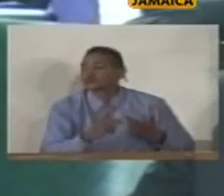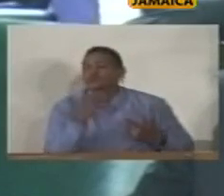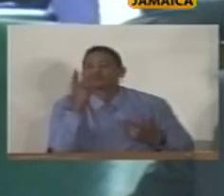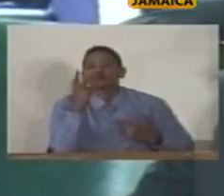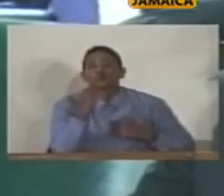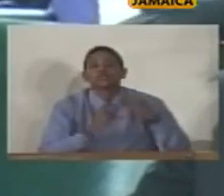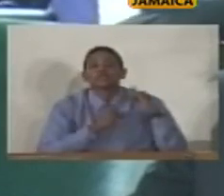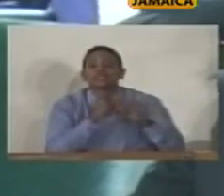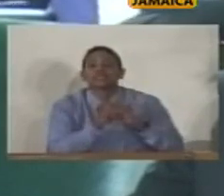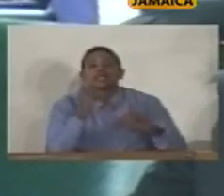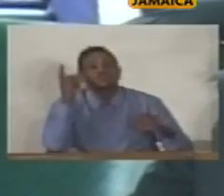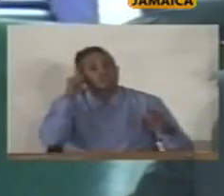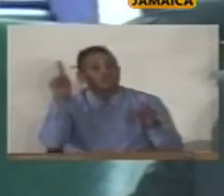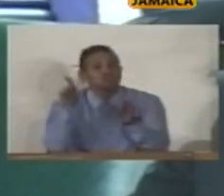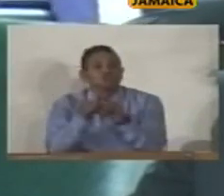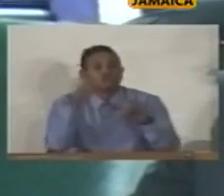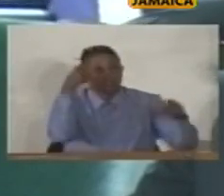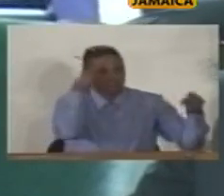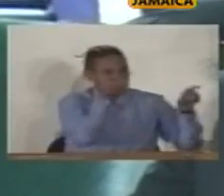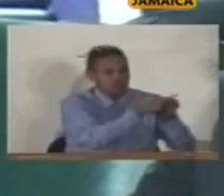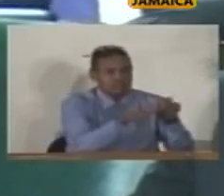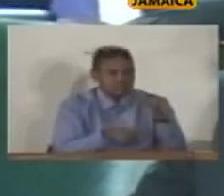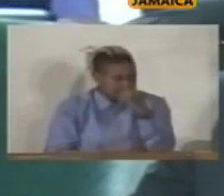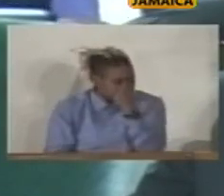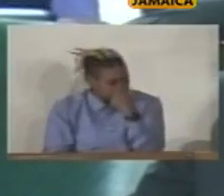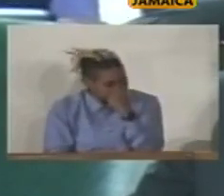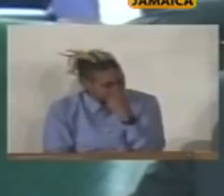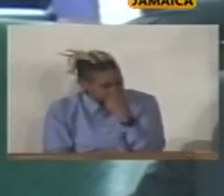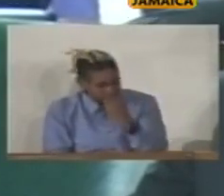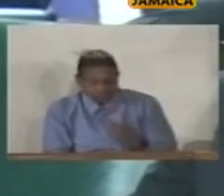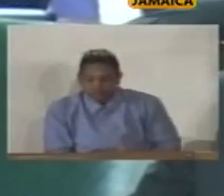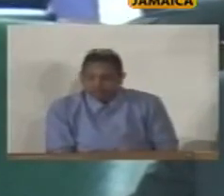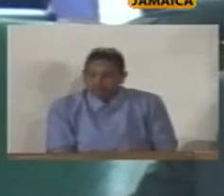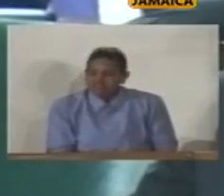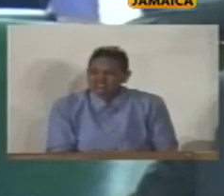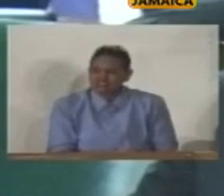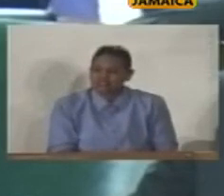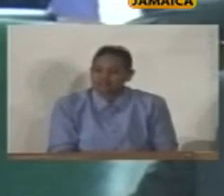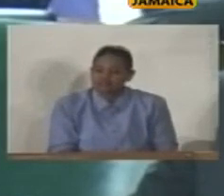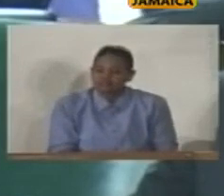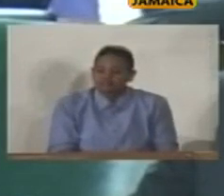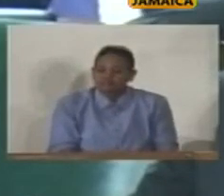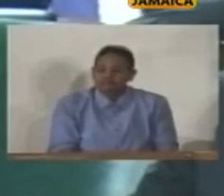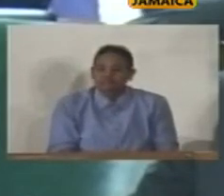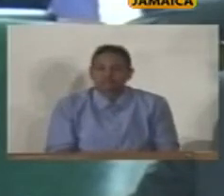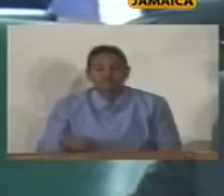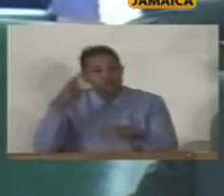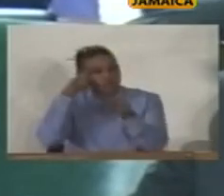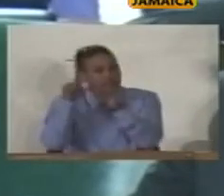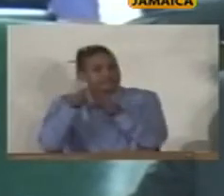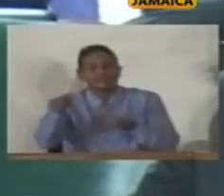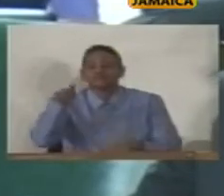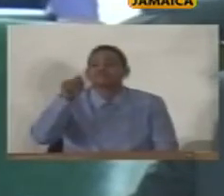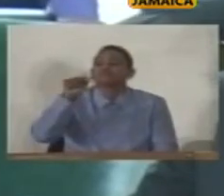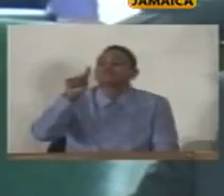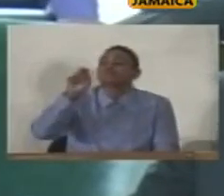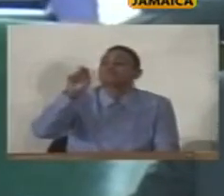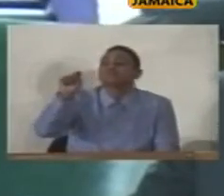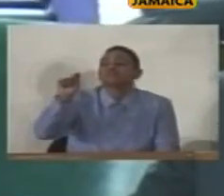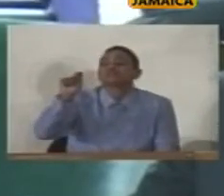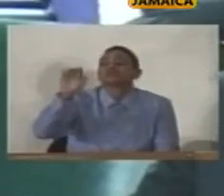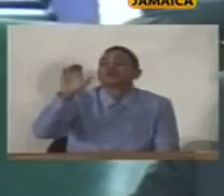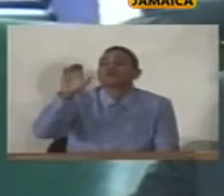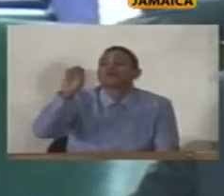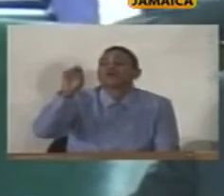international treaties. Those treaties are, one, the Patent Corporation Treaty, the